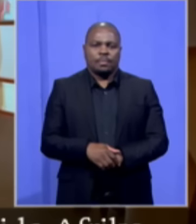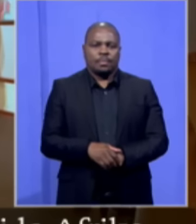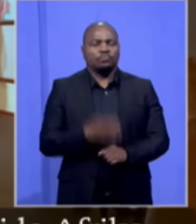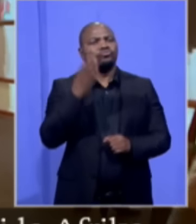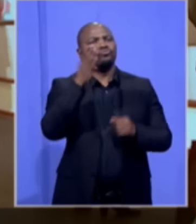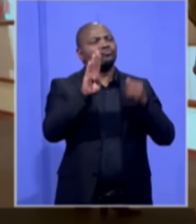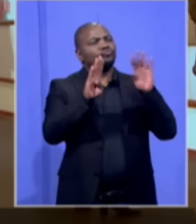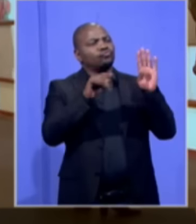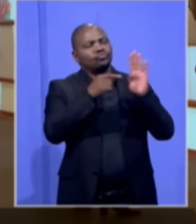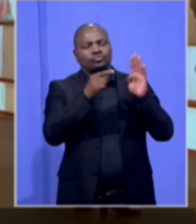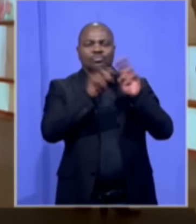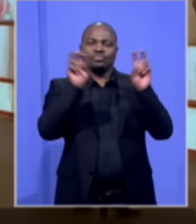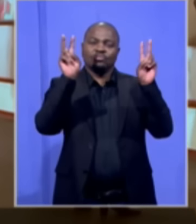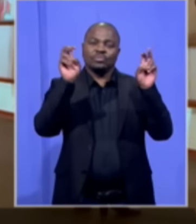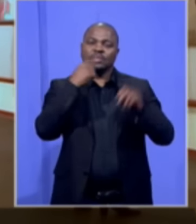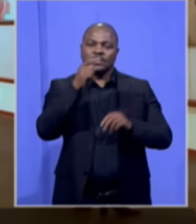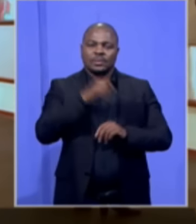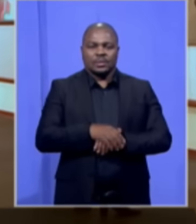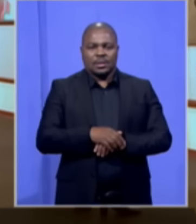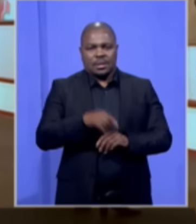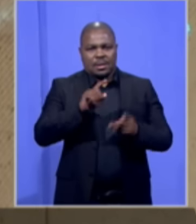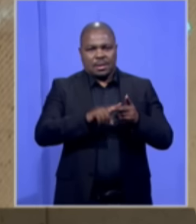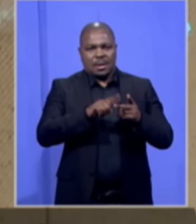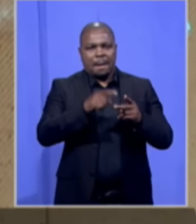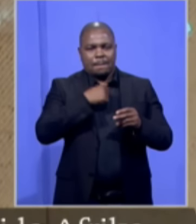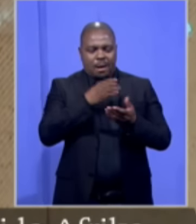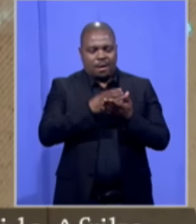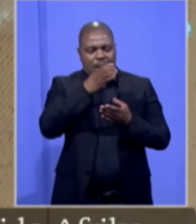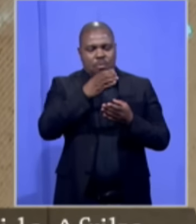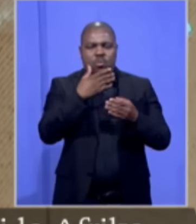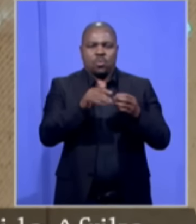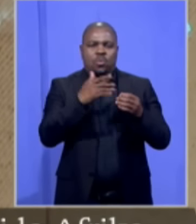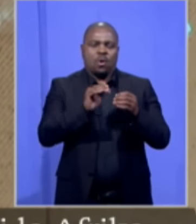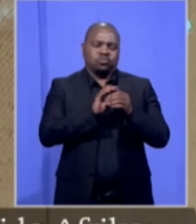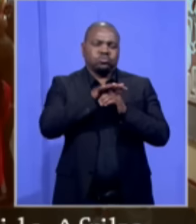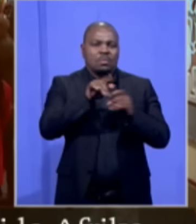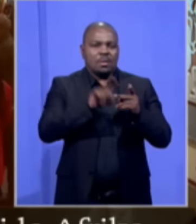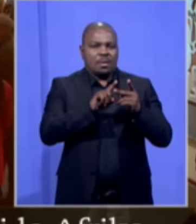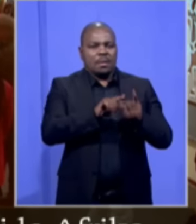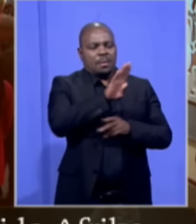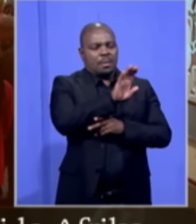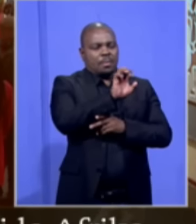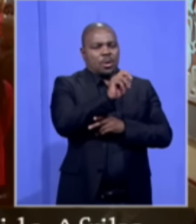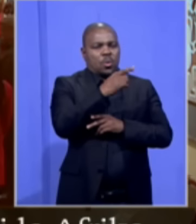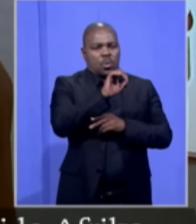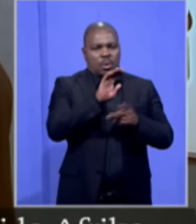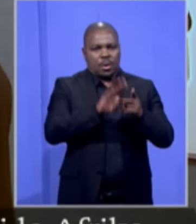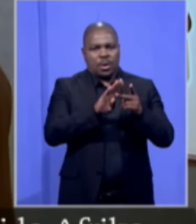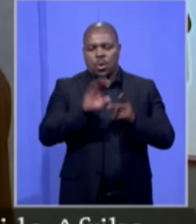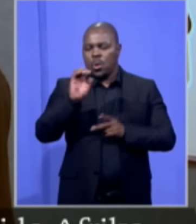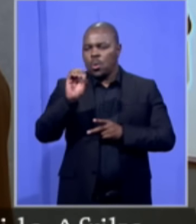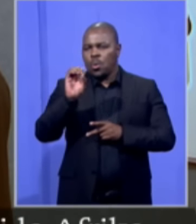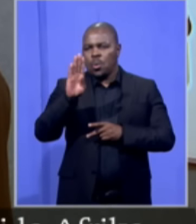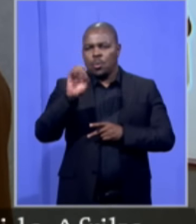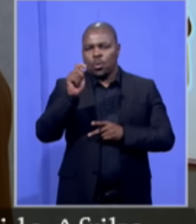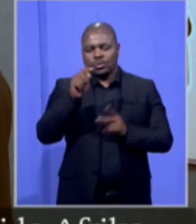Dipontsho tsa setlhogo se se reng My Cup Runneth Over ka Bongi Bengu le Spirit and Souls ka Usain Obot